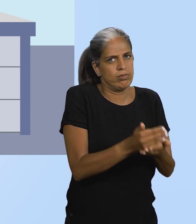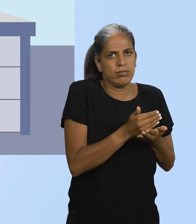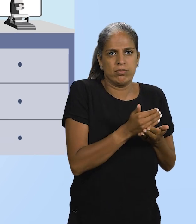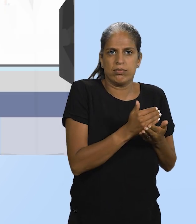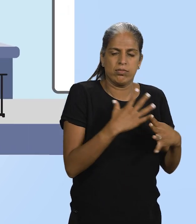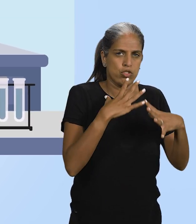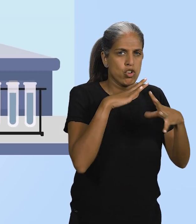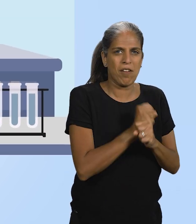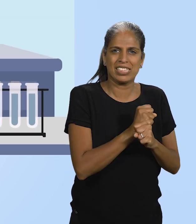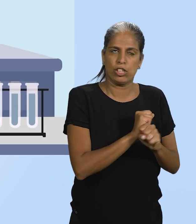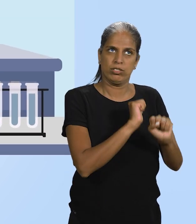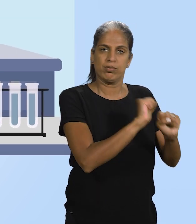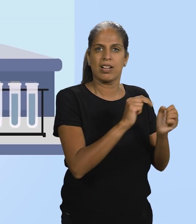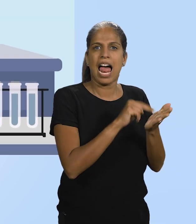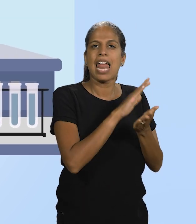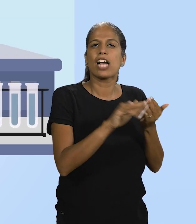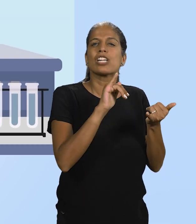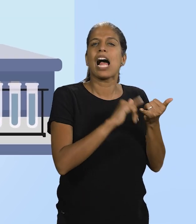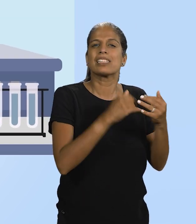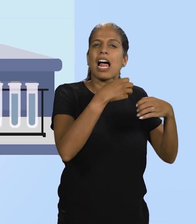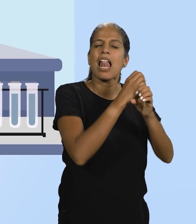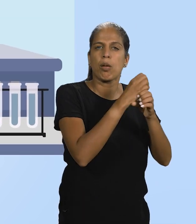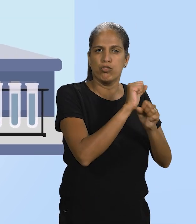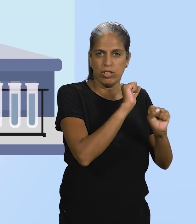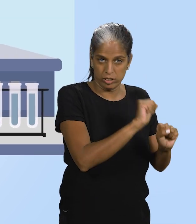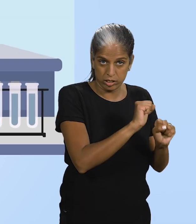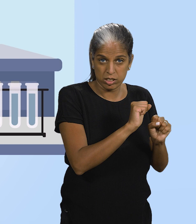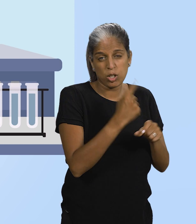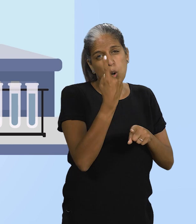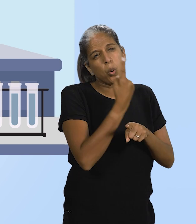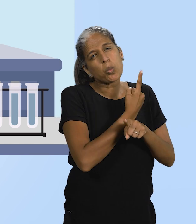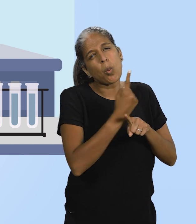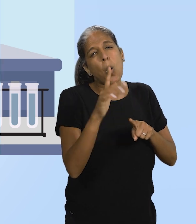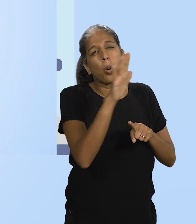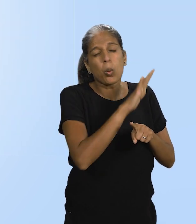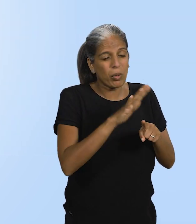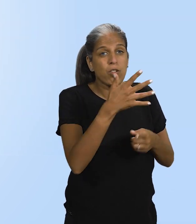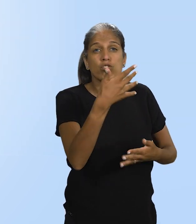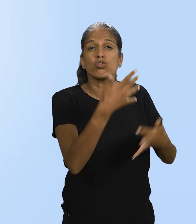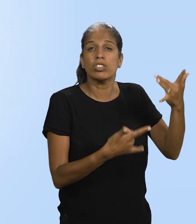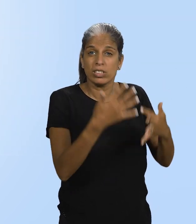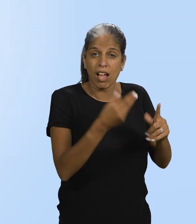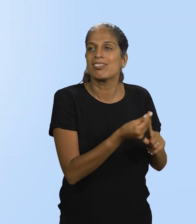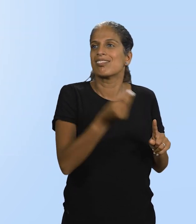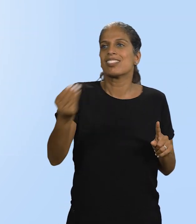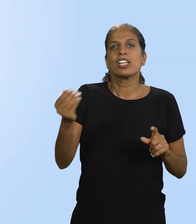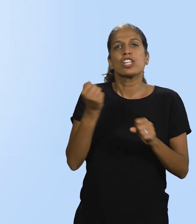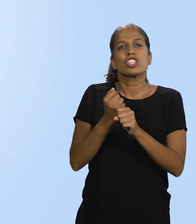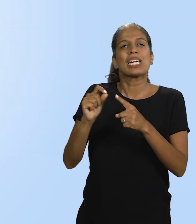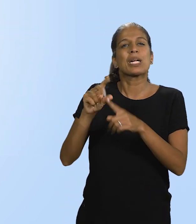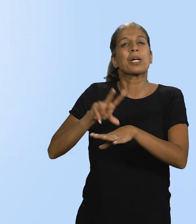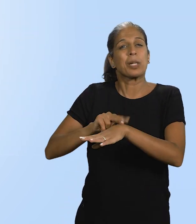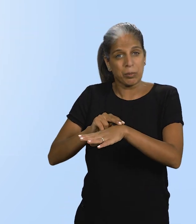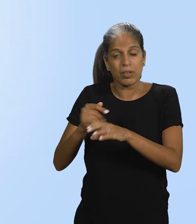These results will be stored securely and confidentially within the NHS laboratory. It will take around 1 week for the